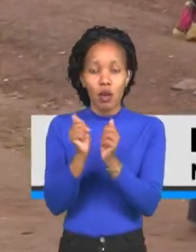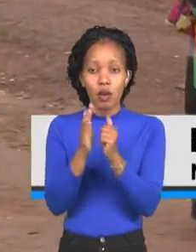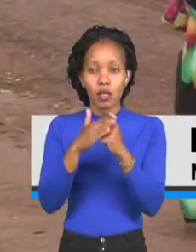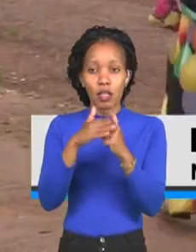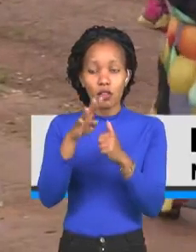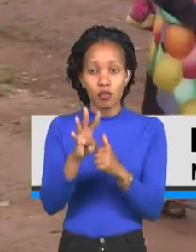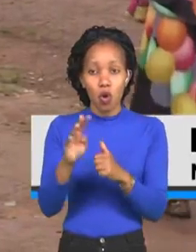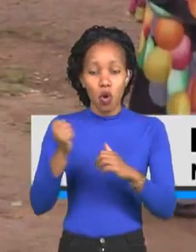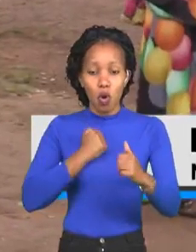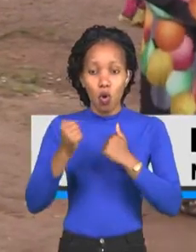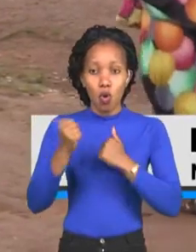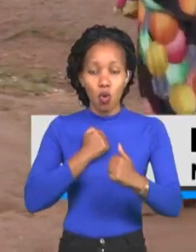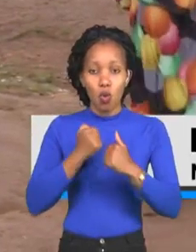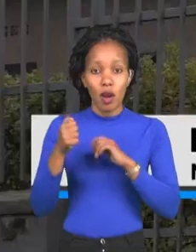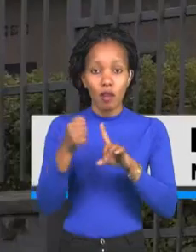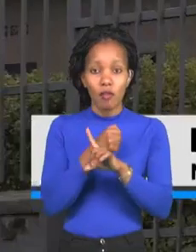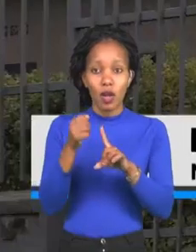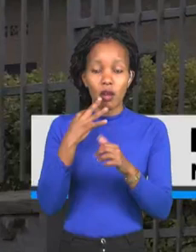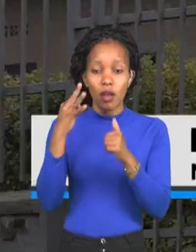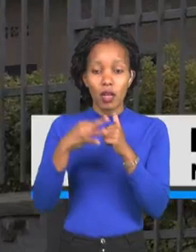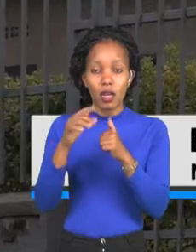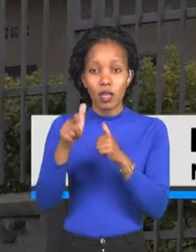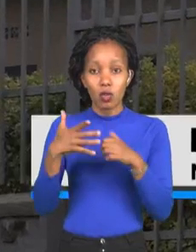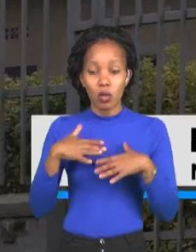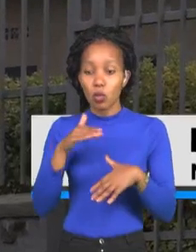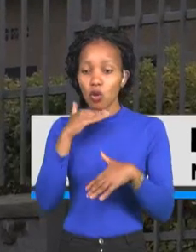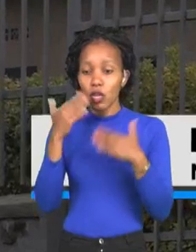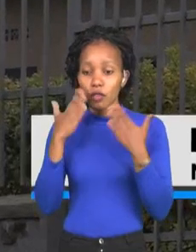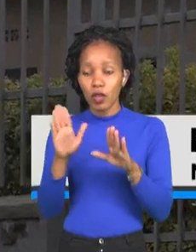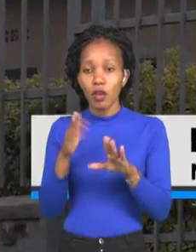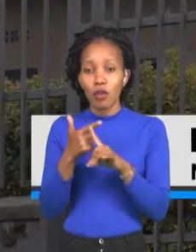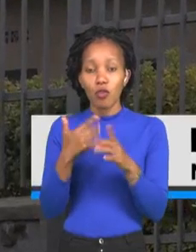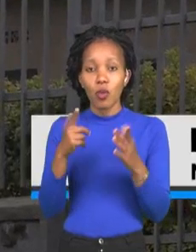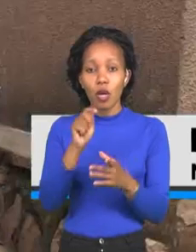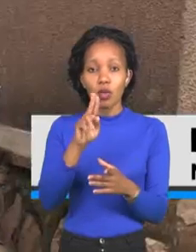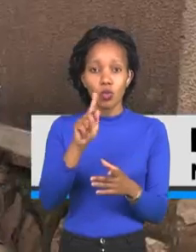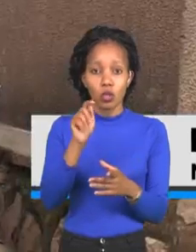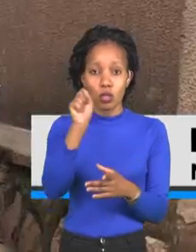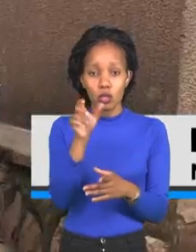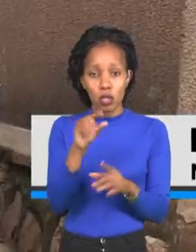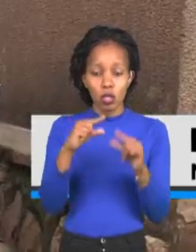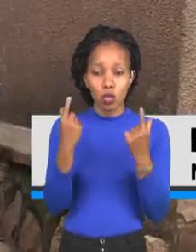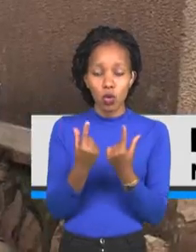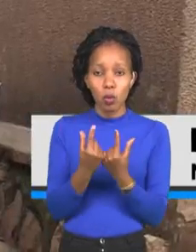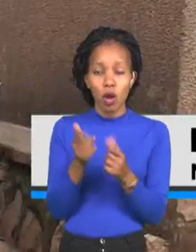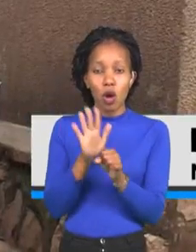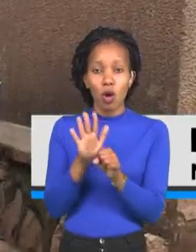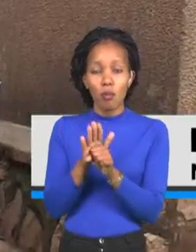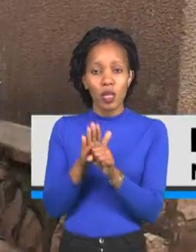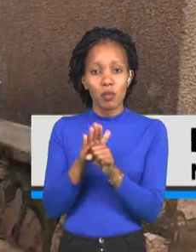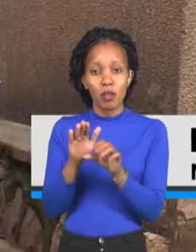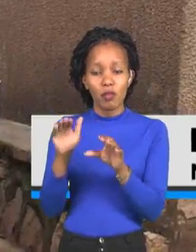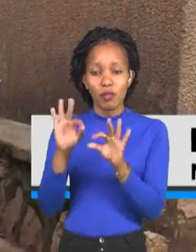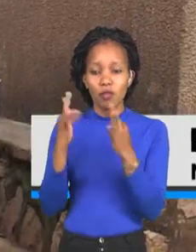1994 Rwandan genocide, more than 800,000 people were killed, mostly from the Tutsi minority ethnicity. All of Tomar's relatives fled the